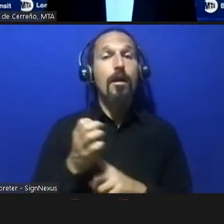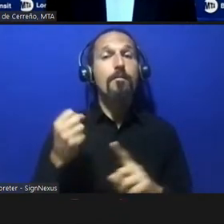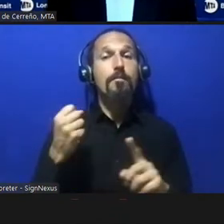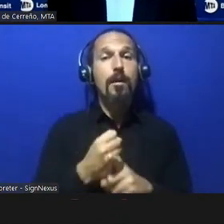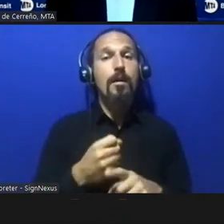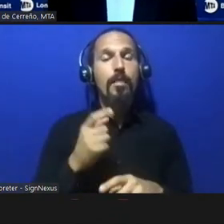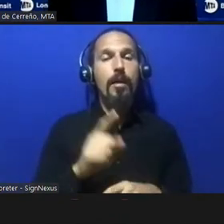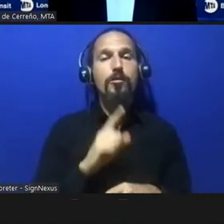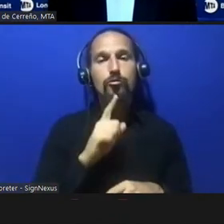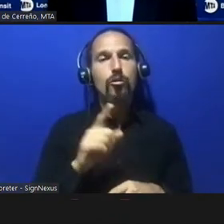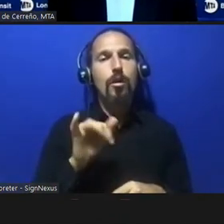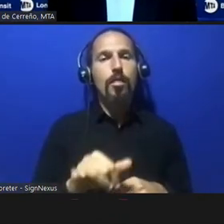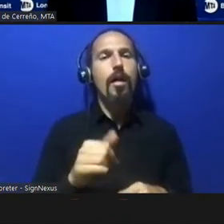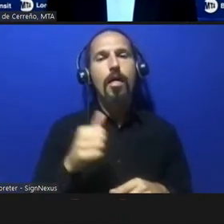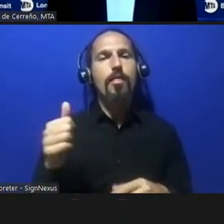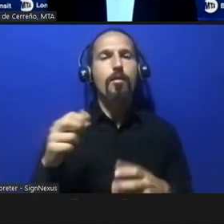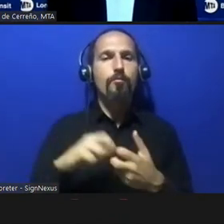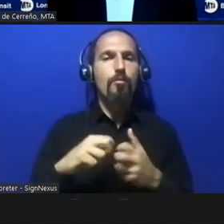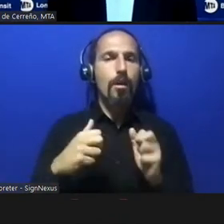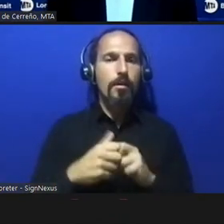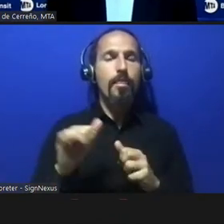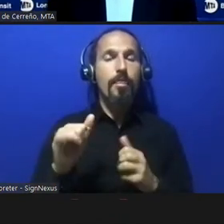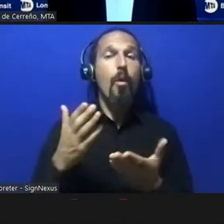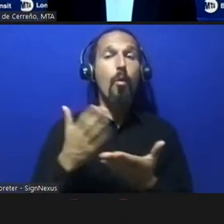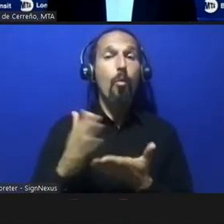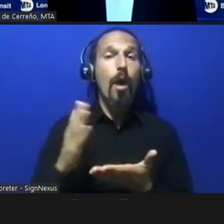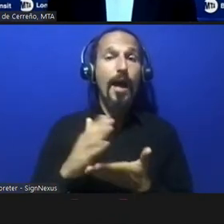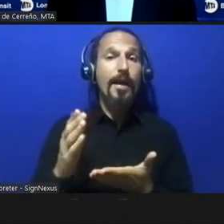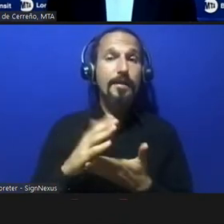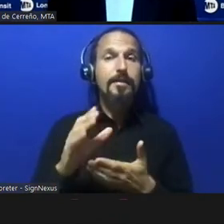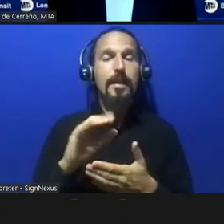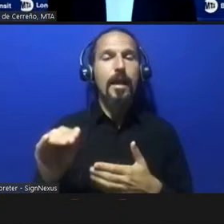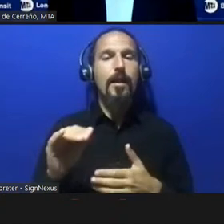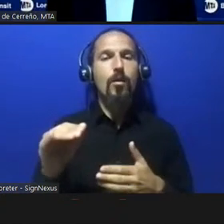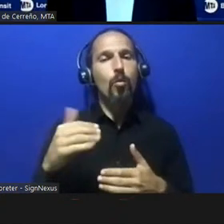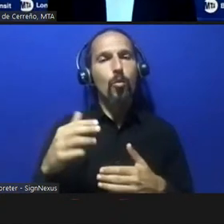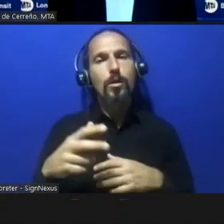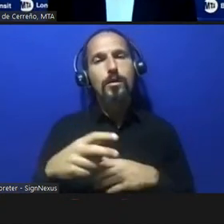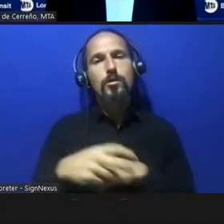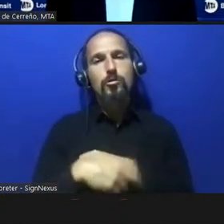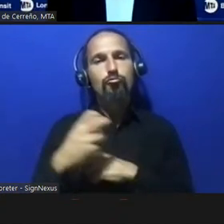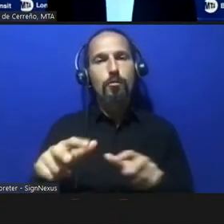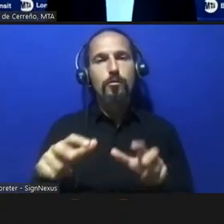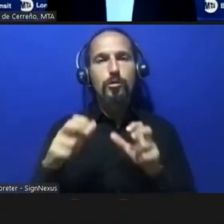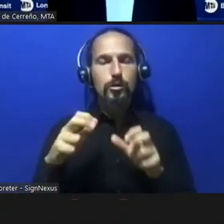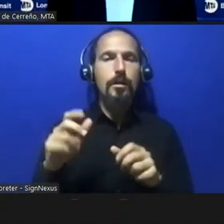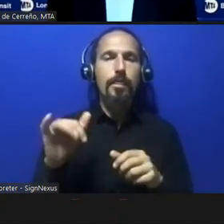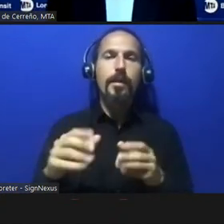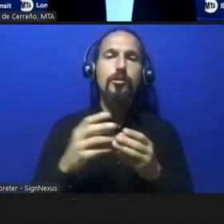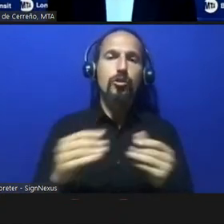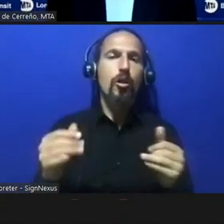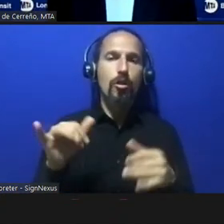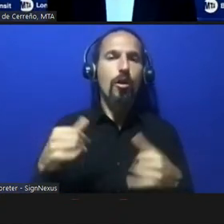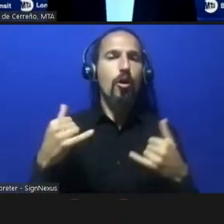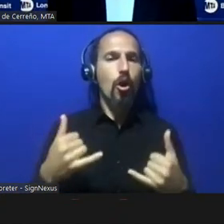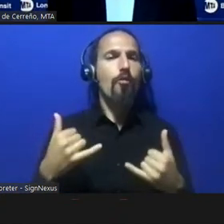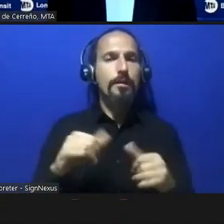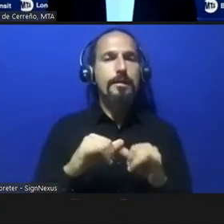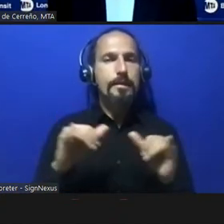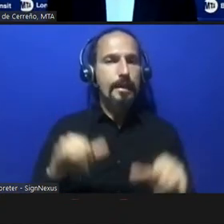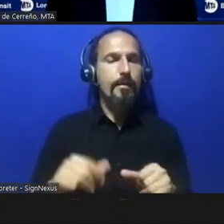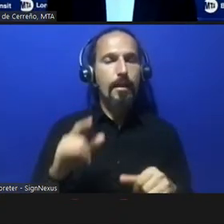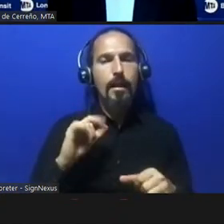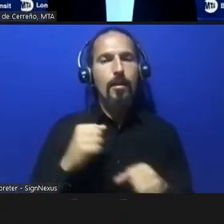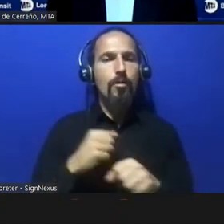the true underlying issues which is waste and corruption the solution is to fix the current system not